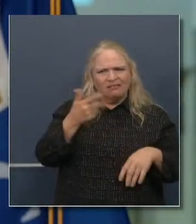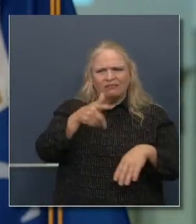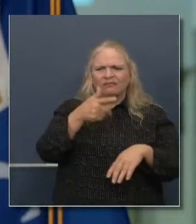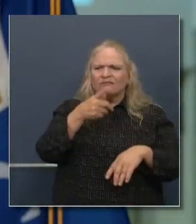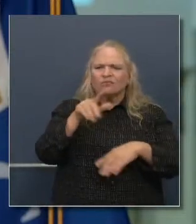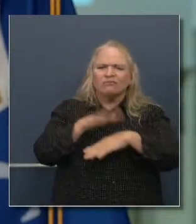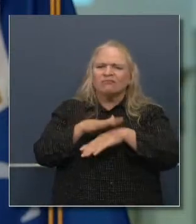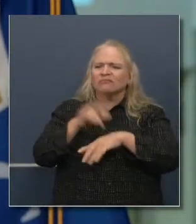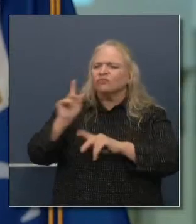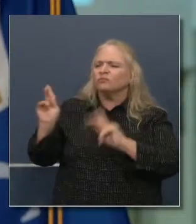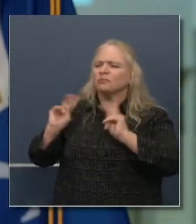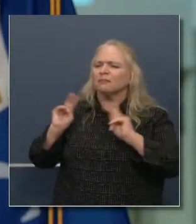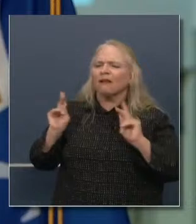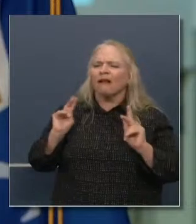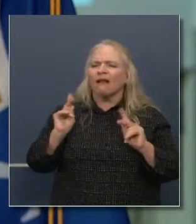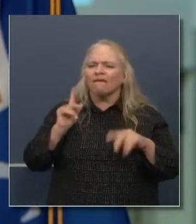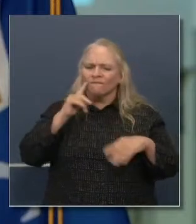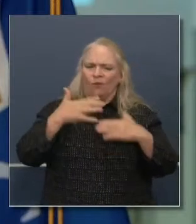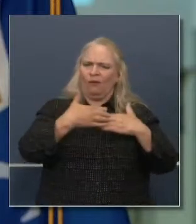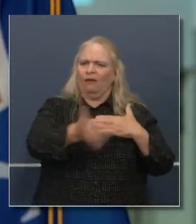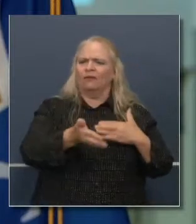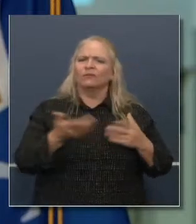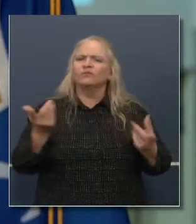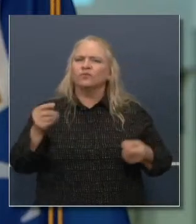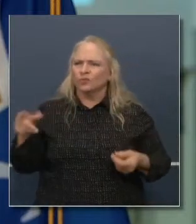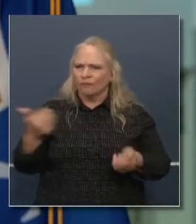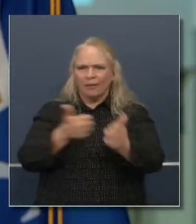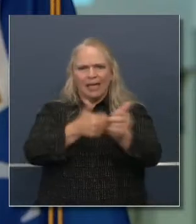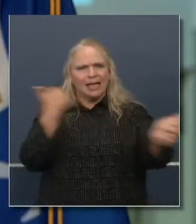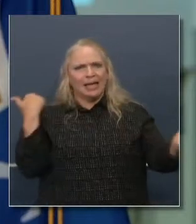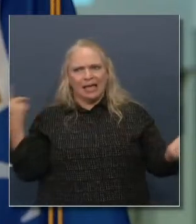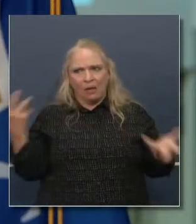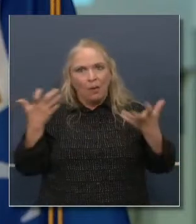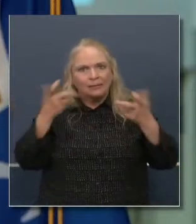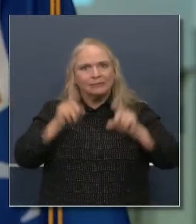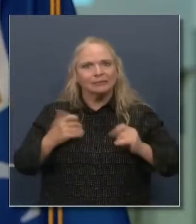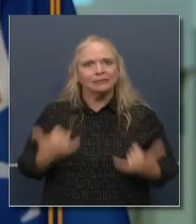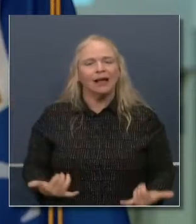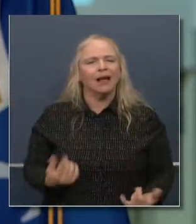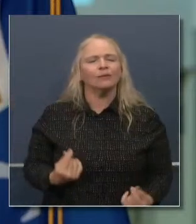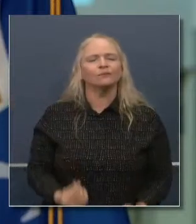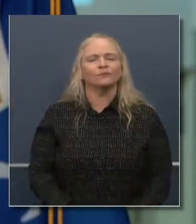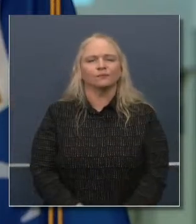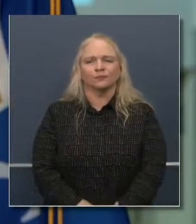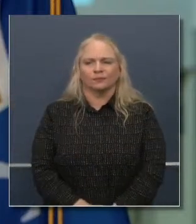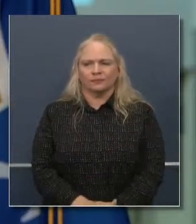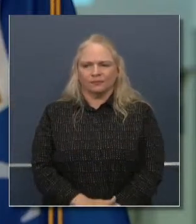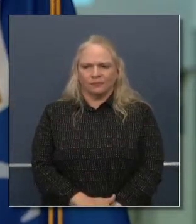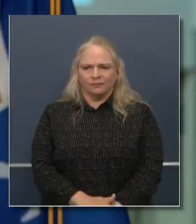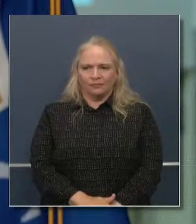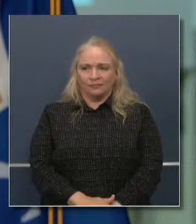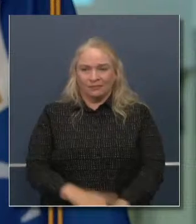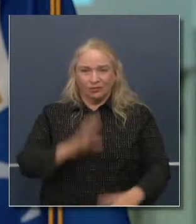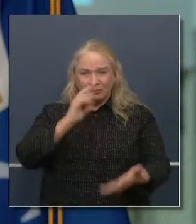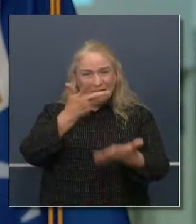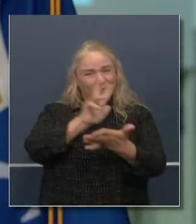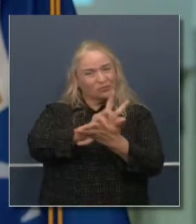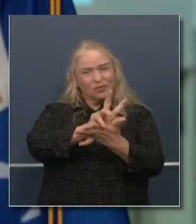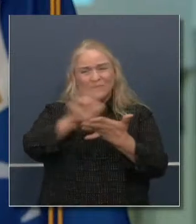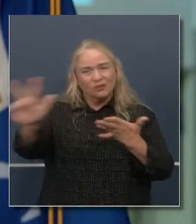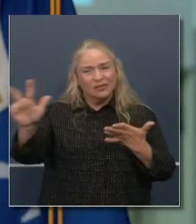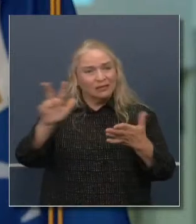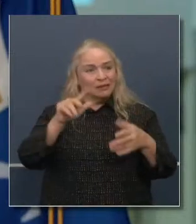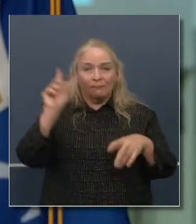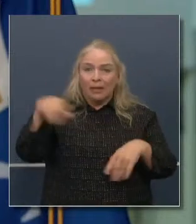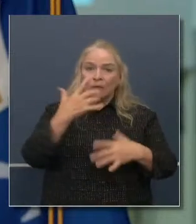And also just the basic fundamental of when you're talking about 3 weeks from the time you're finding out that you've